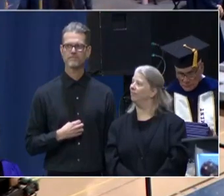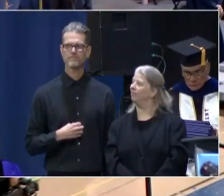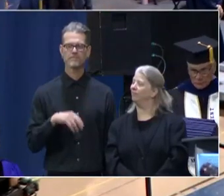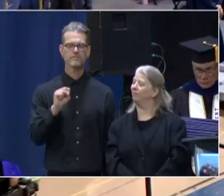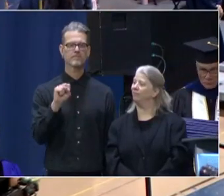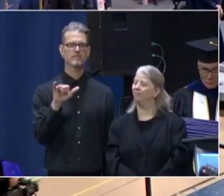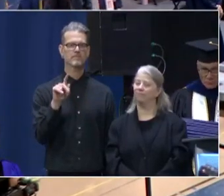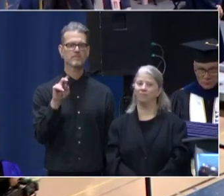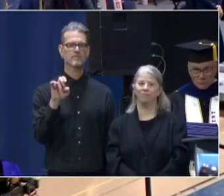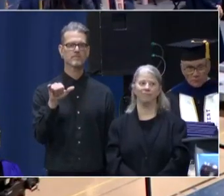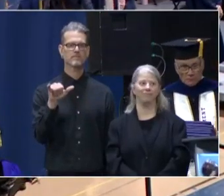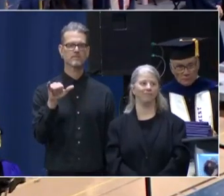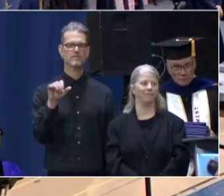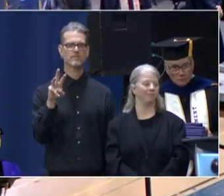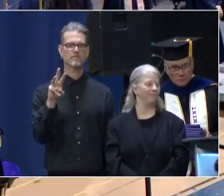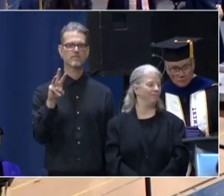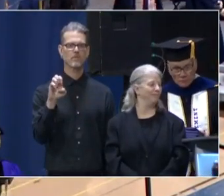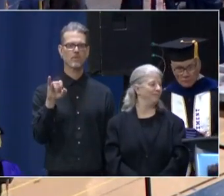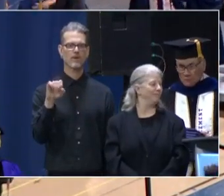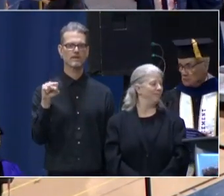Sydney Weiss.